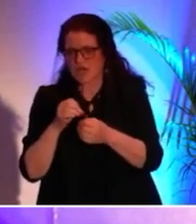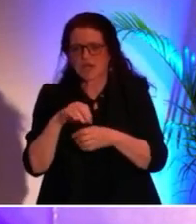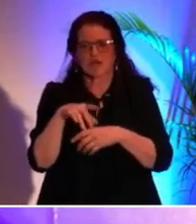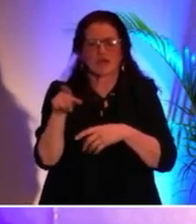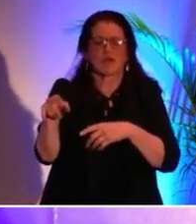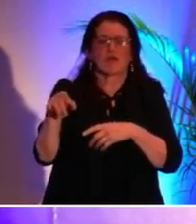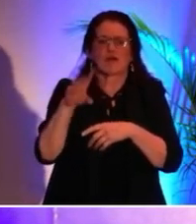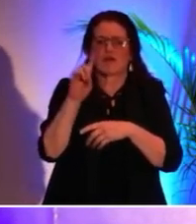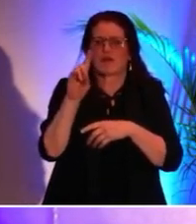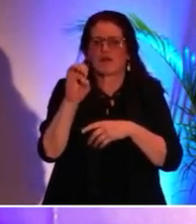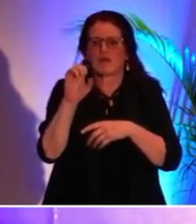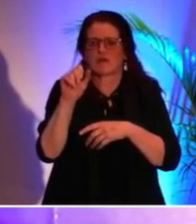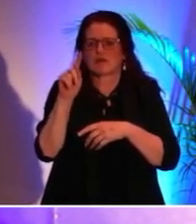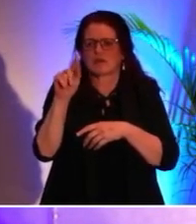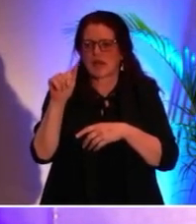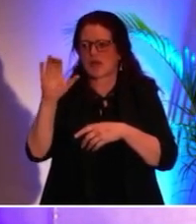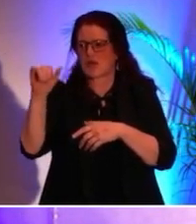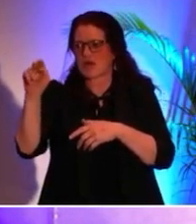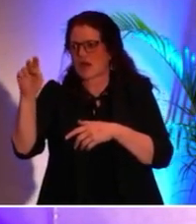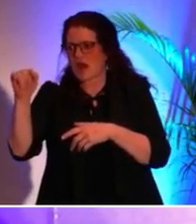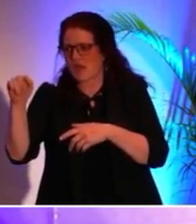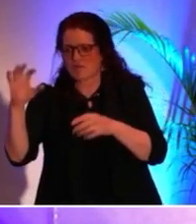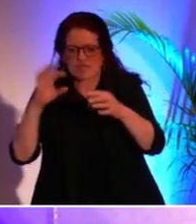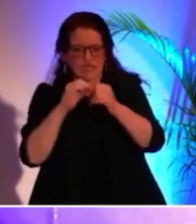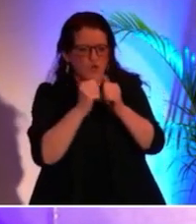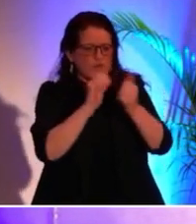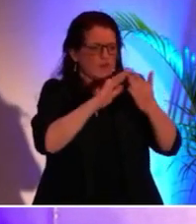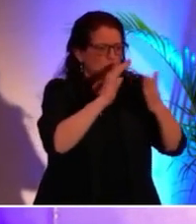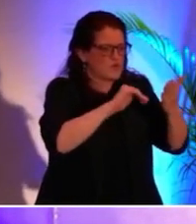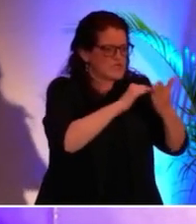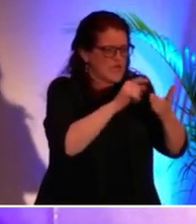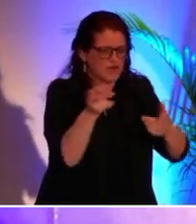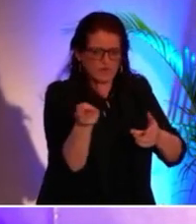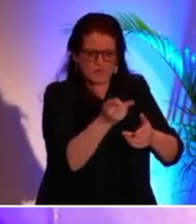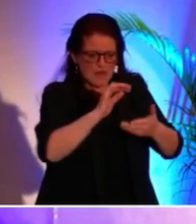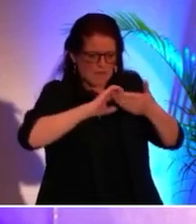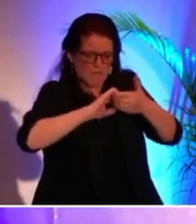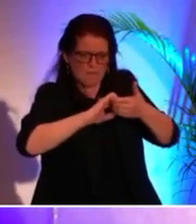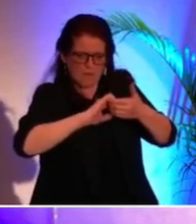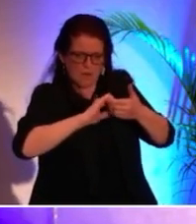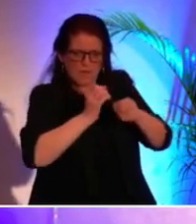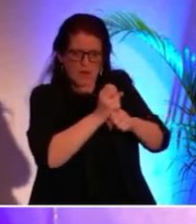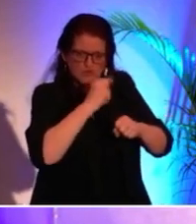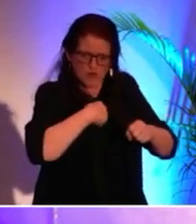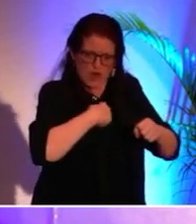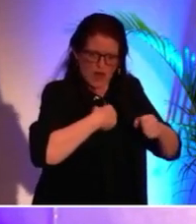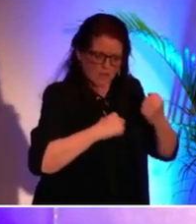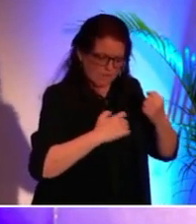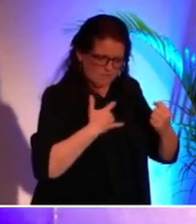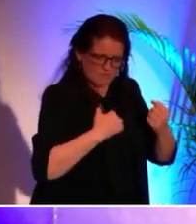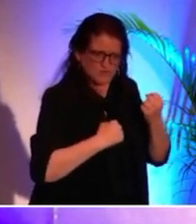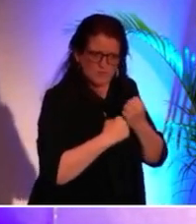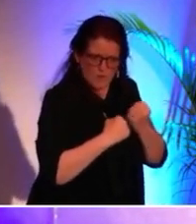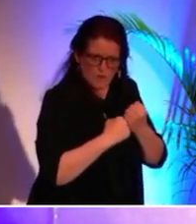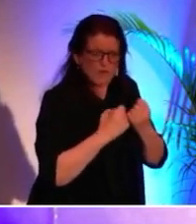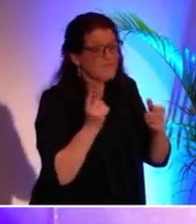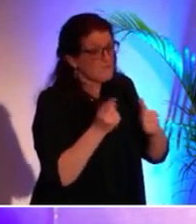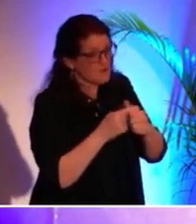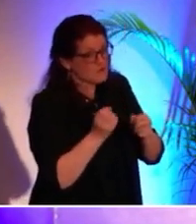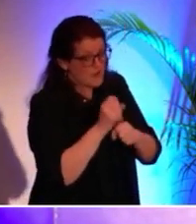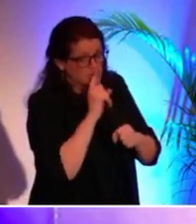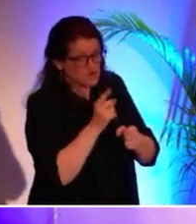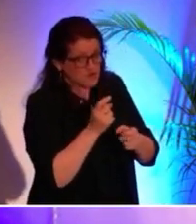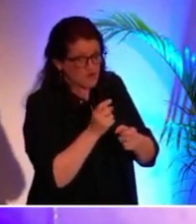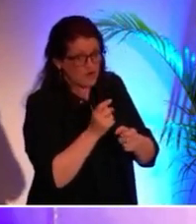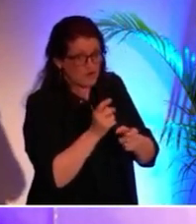Commons, also connected to Lee Street Community Center, partnered together to make sure that I had support. First, they made sure I had a salary and